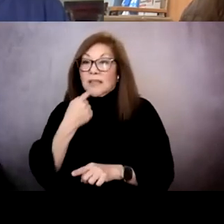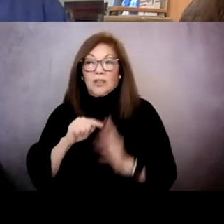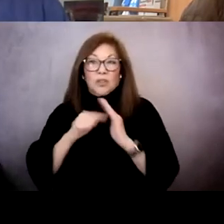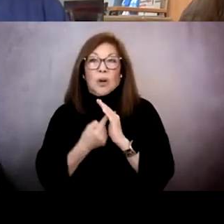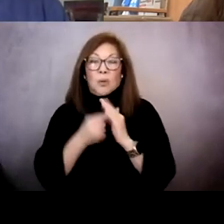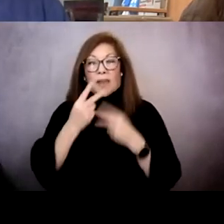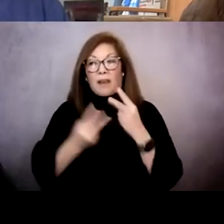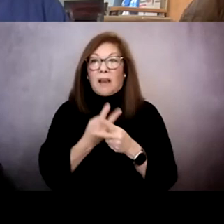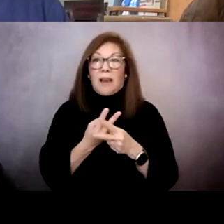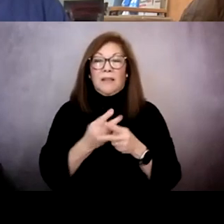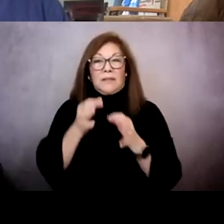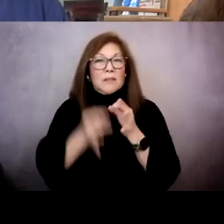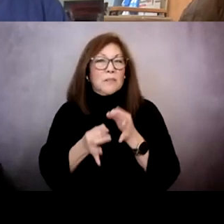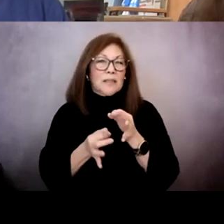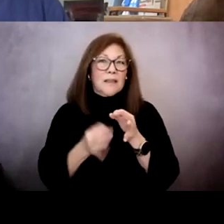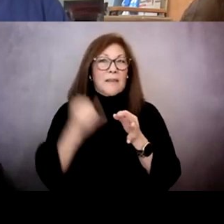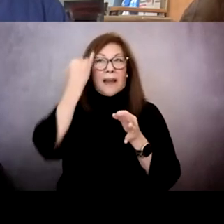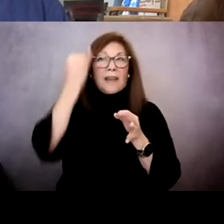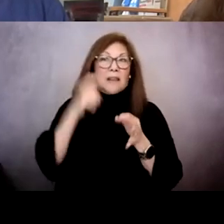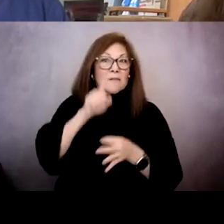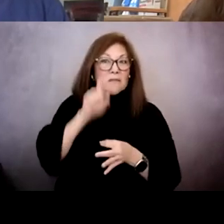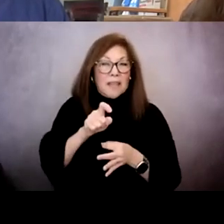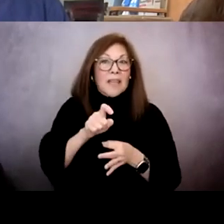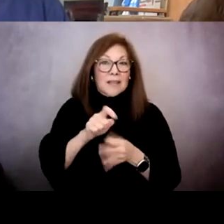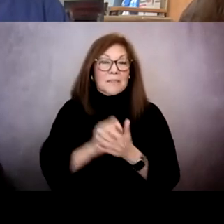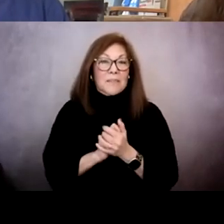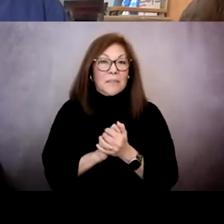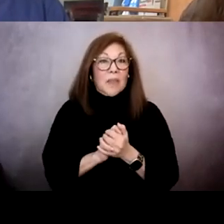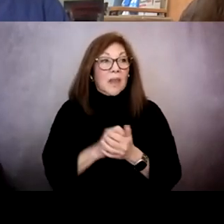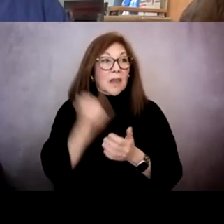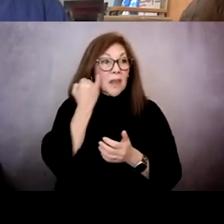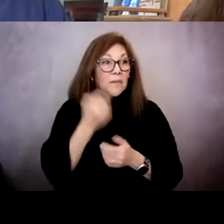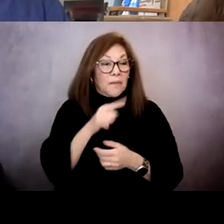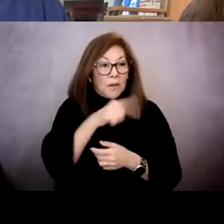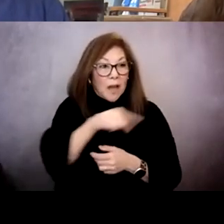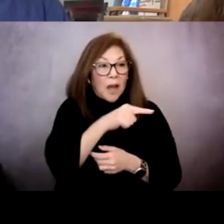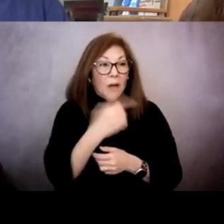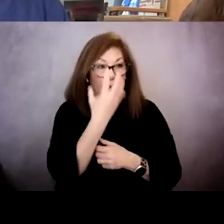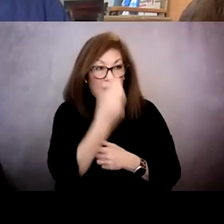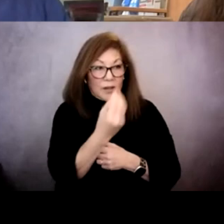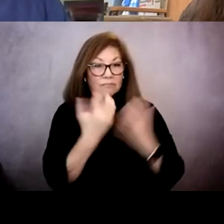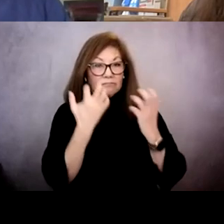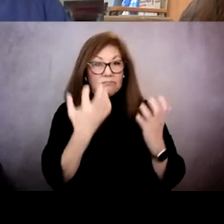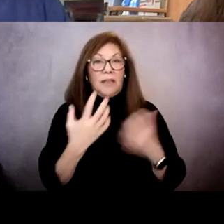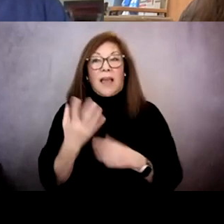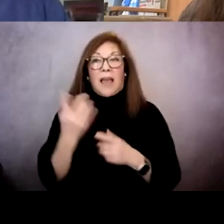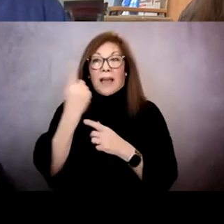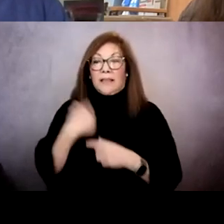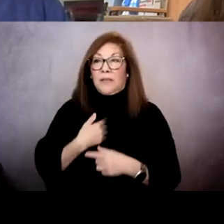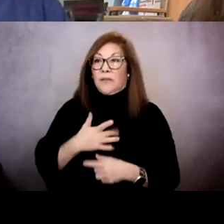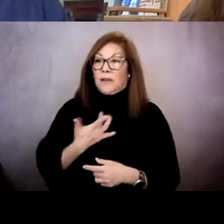kind of simplicity of idea of need. And for those like who are asking this question, I think like you feel that need